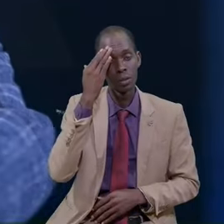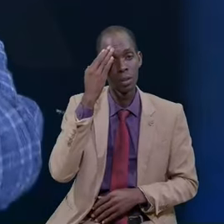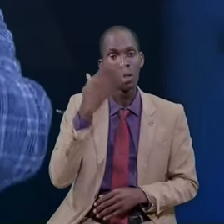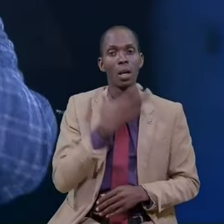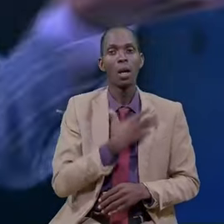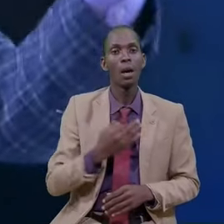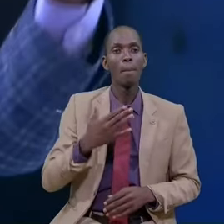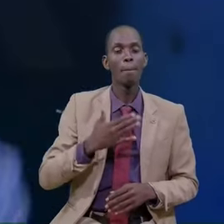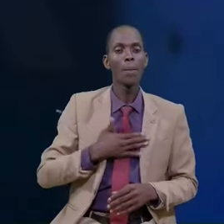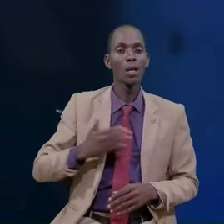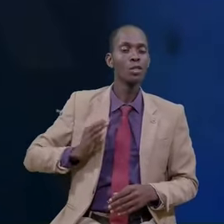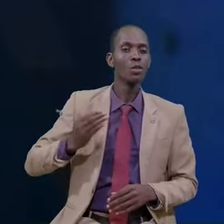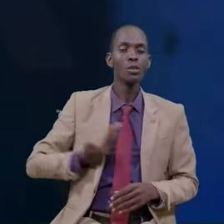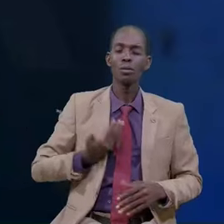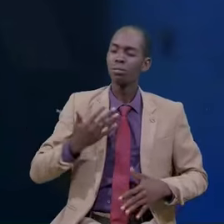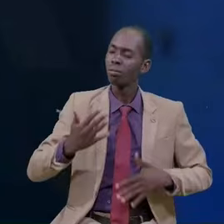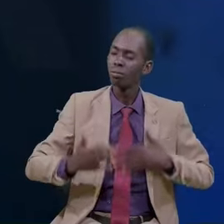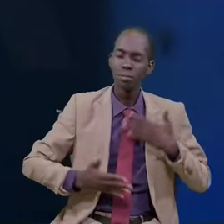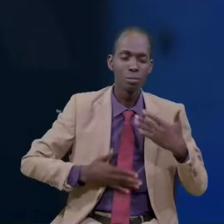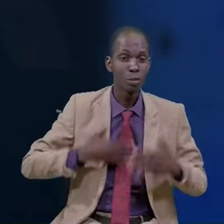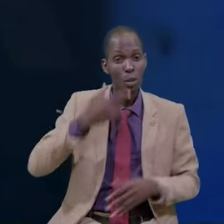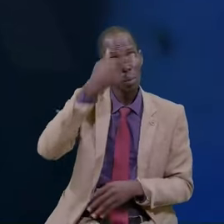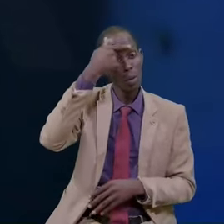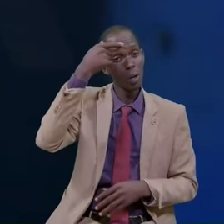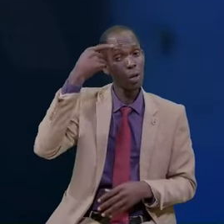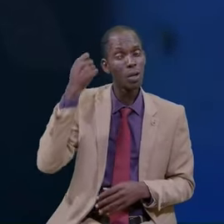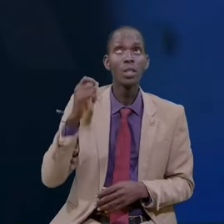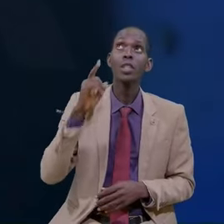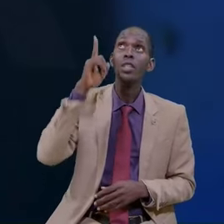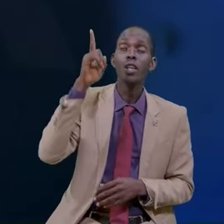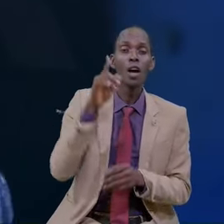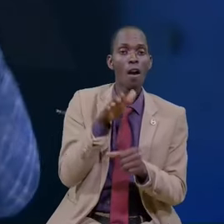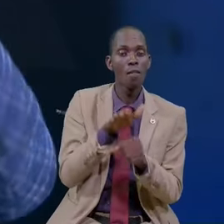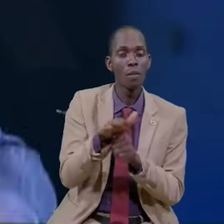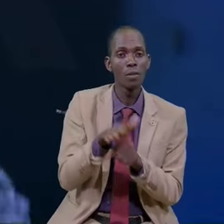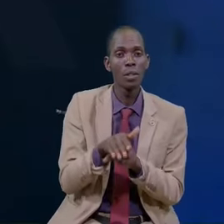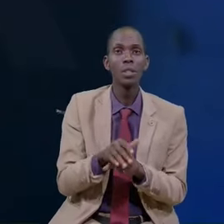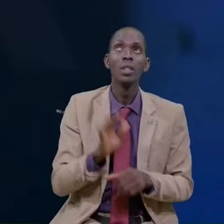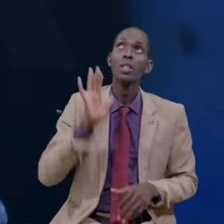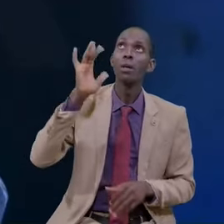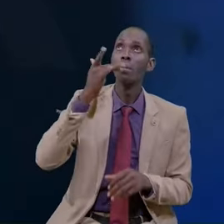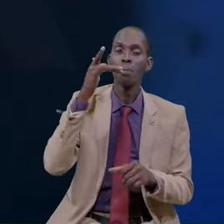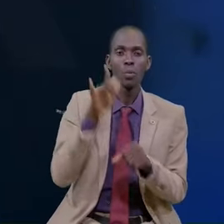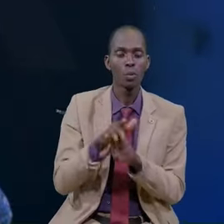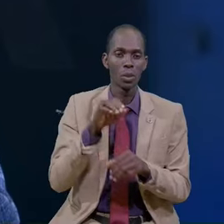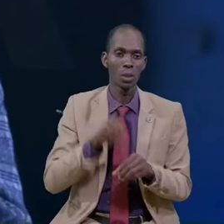soul rejoices because he fulfills his promise in my